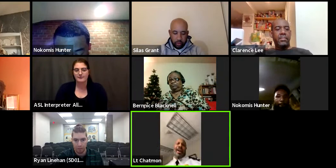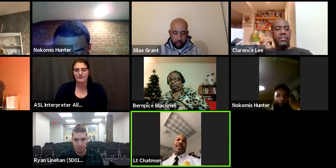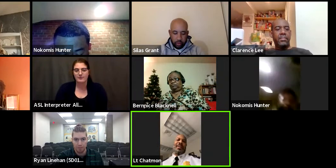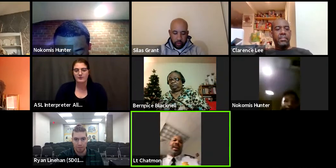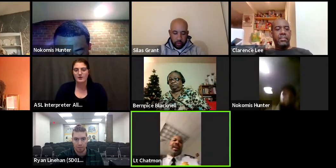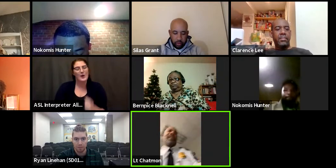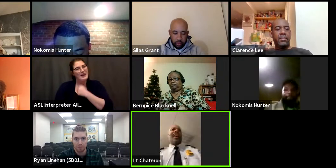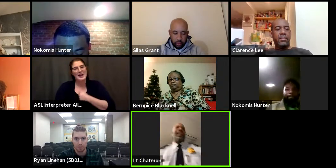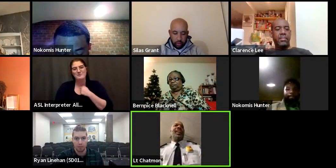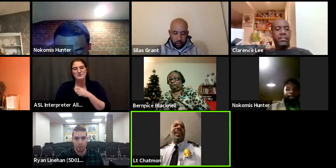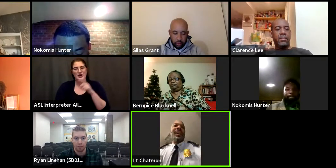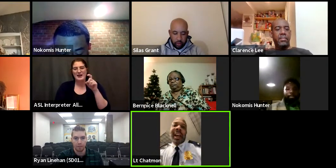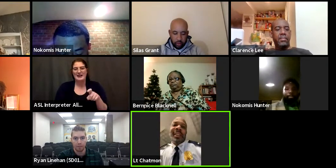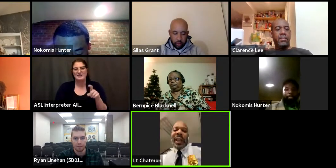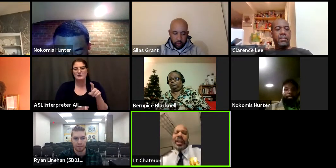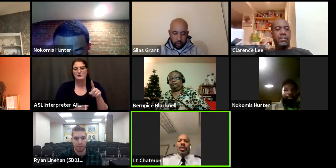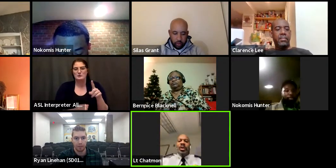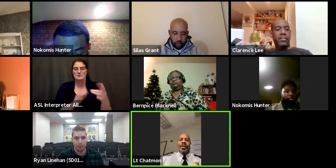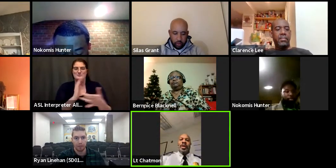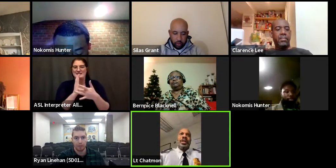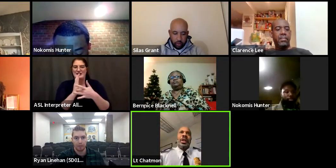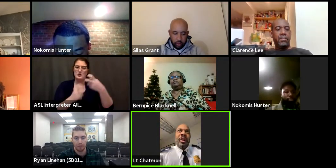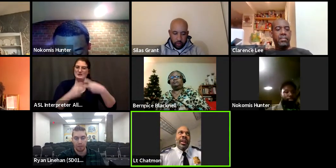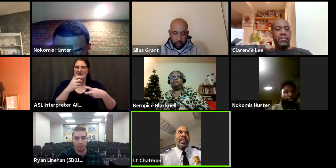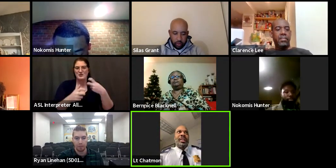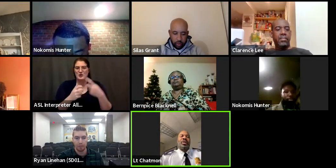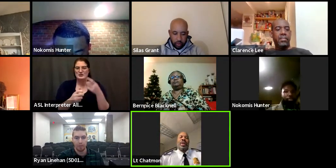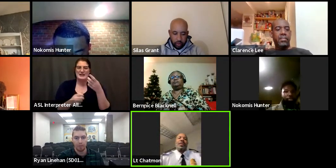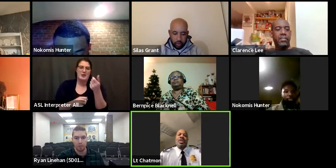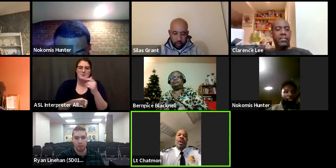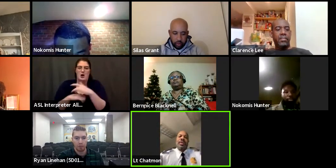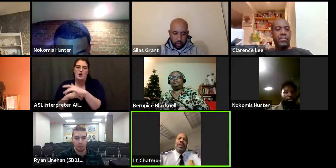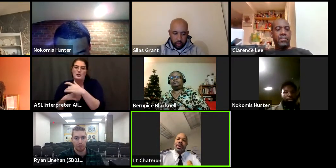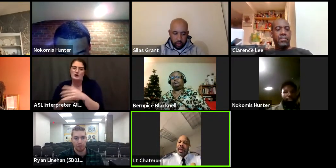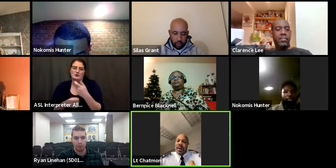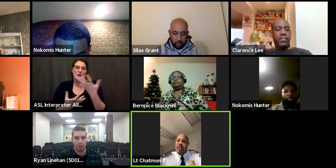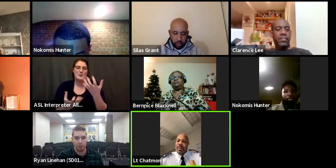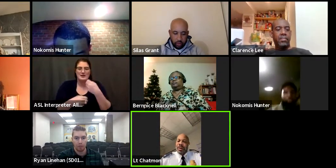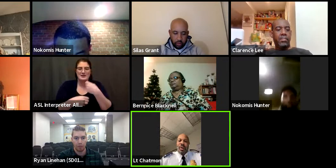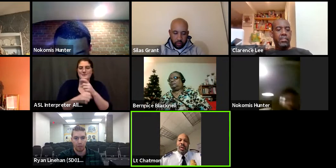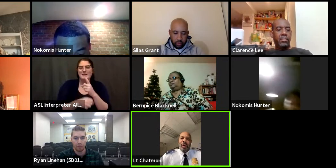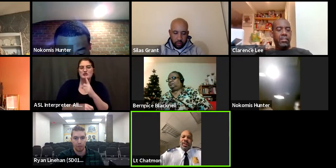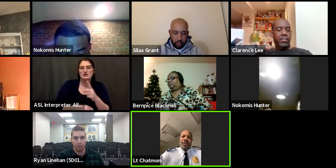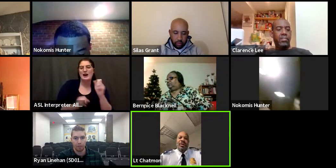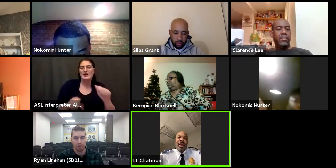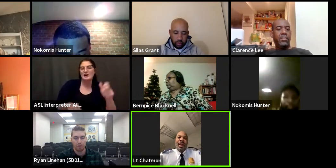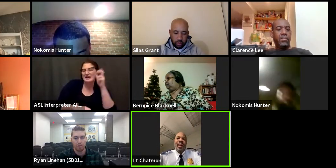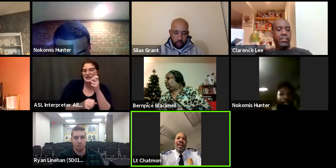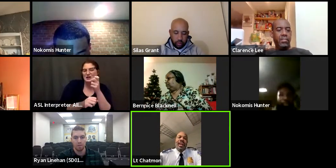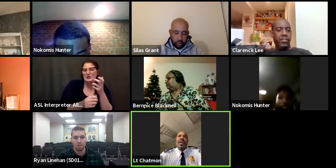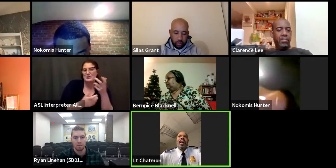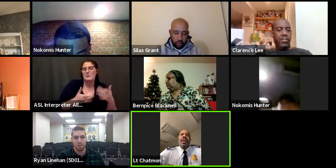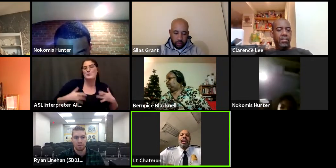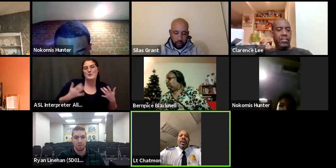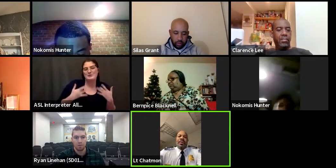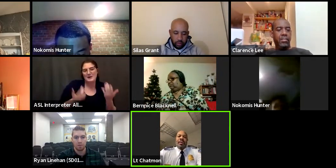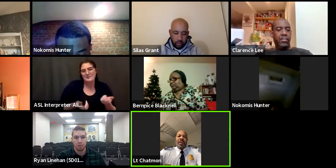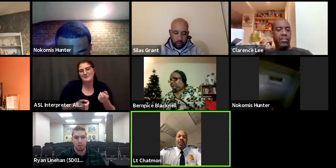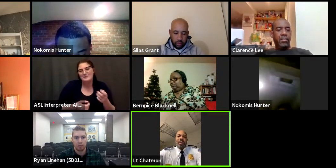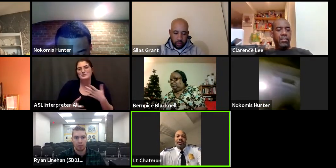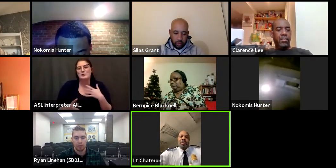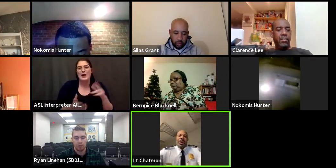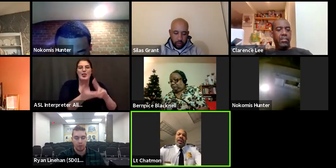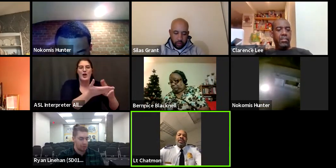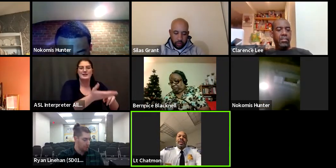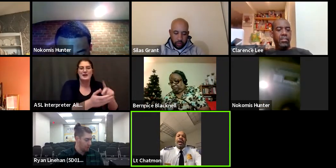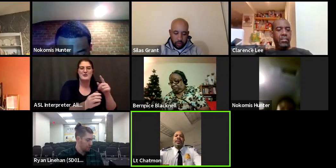All right, I'm sorry. I had some technical difficulties a little earlier, so I was trying to make sure I was able to hear what was going on. So we're trying to log in from a